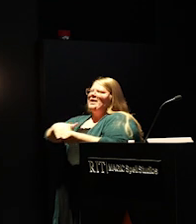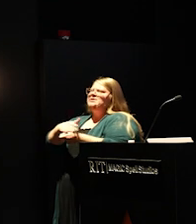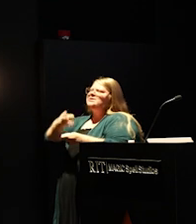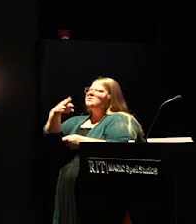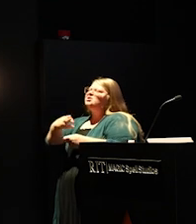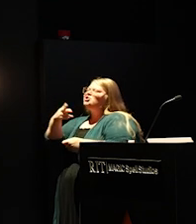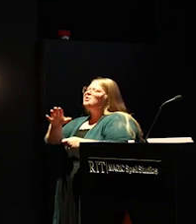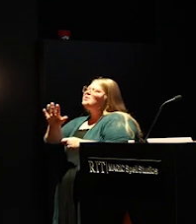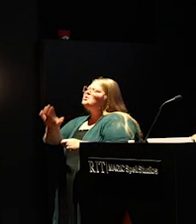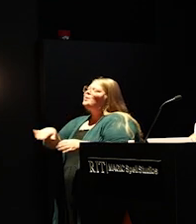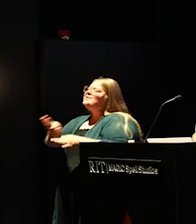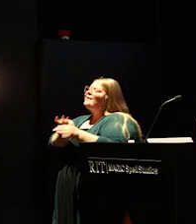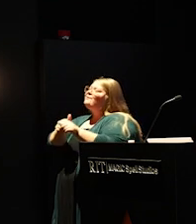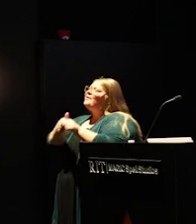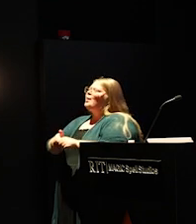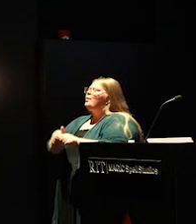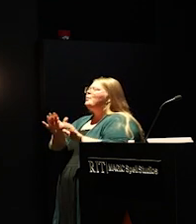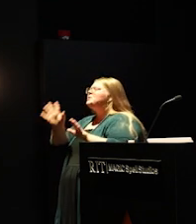make up a little bit about